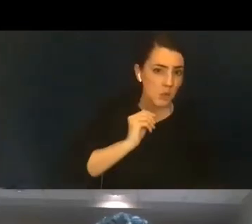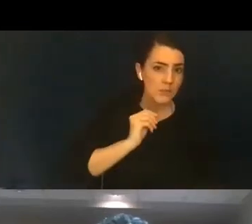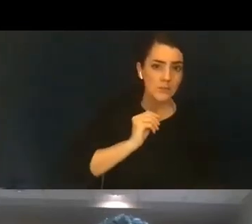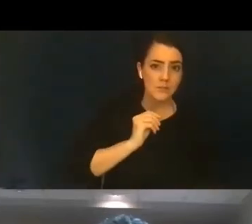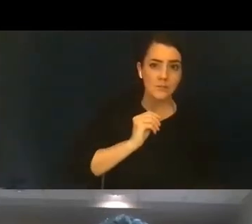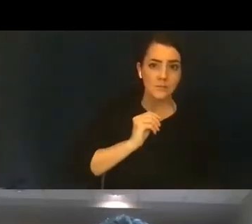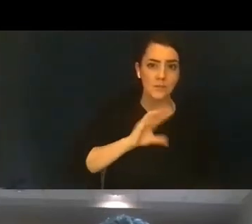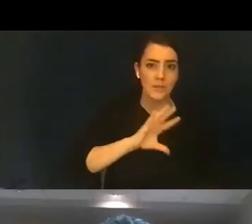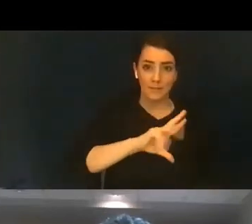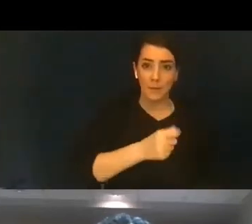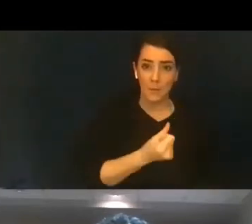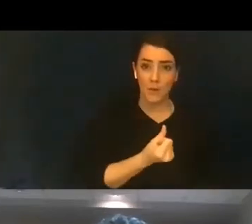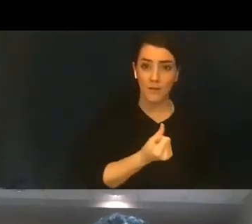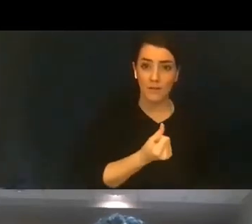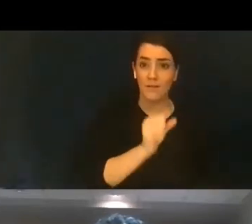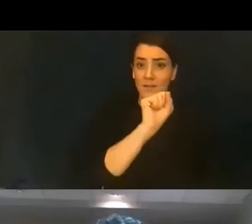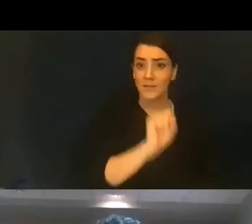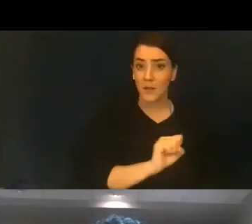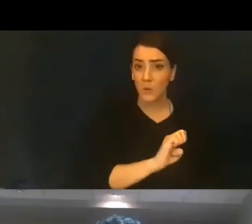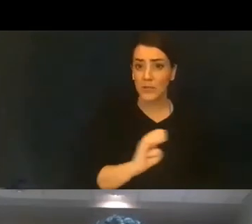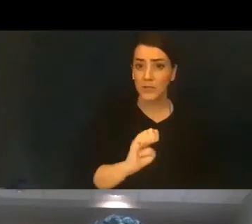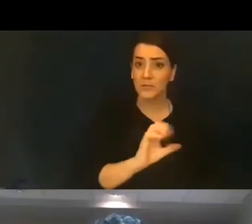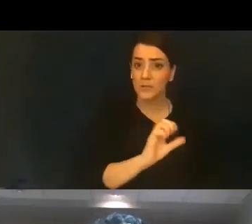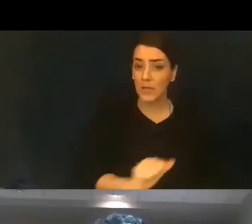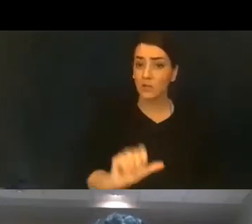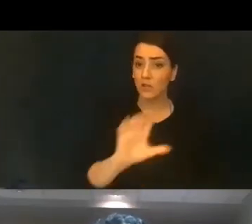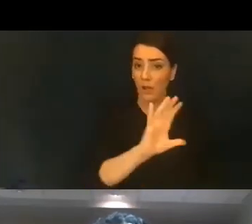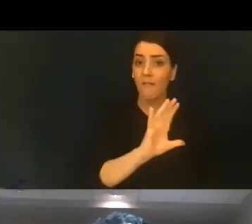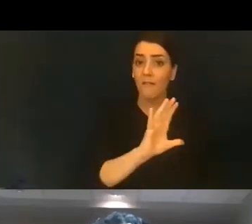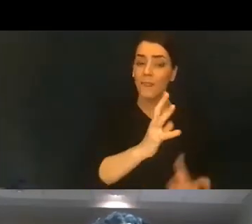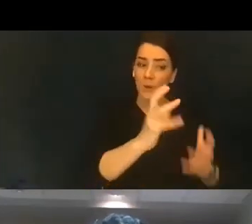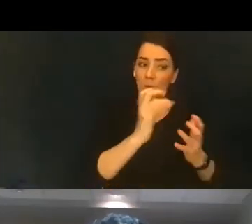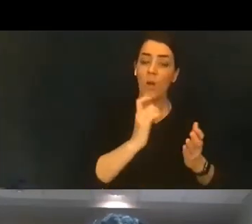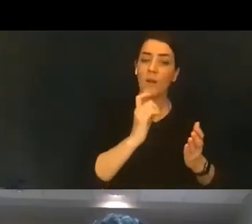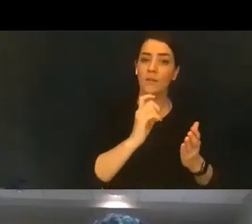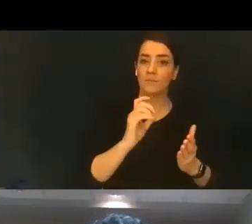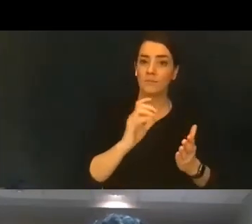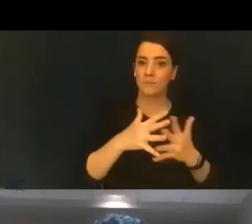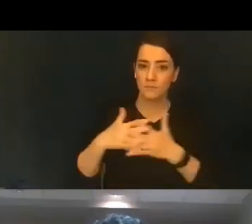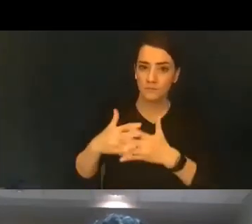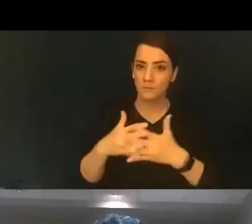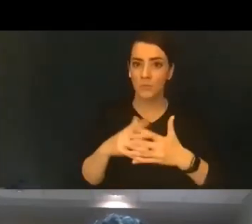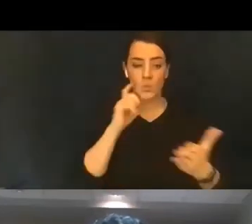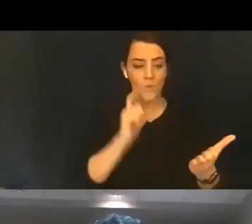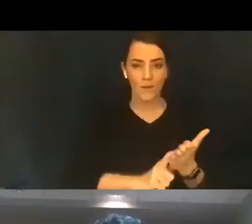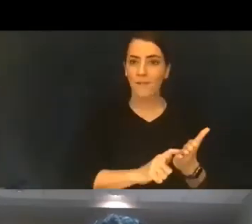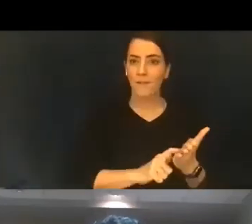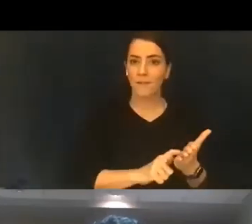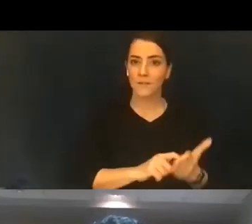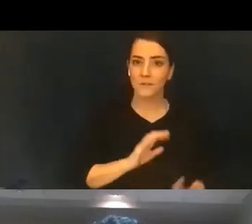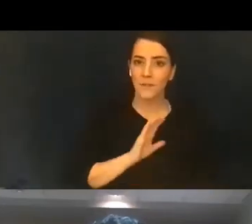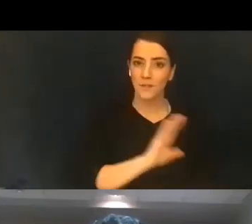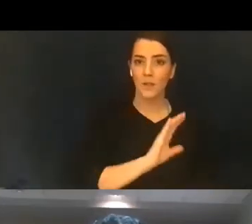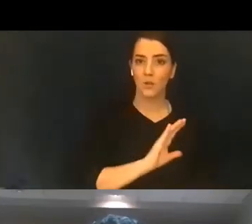happened. So these men and women wanted America to